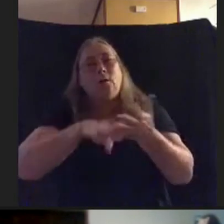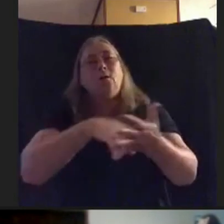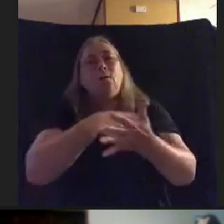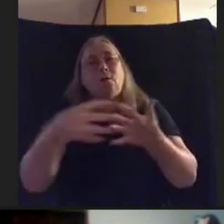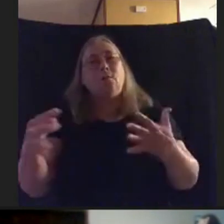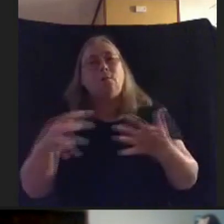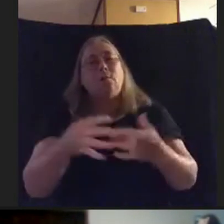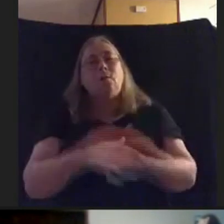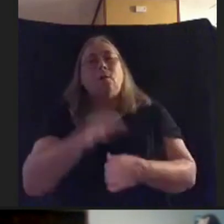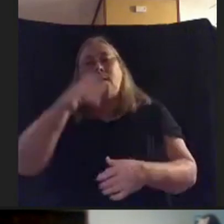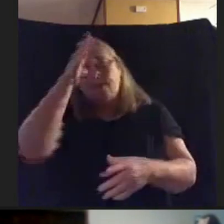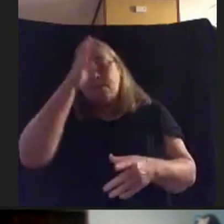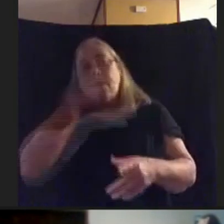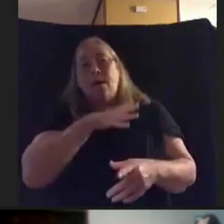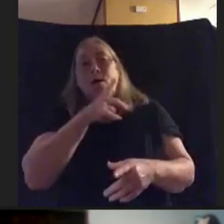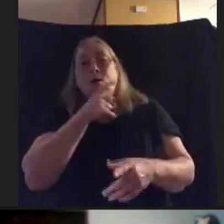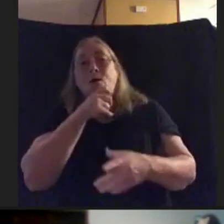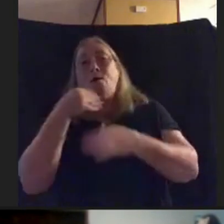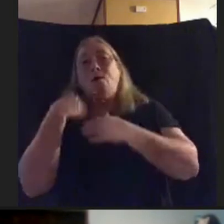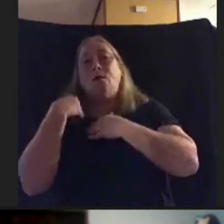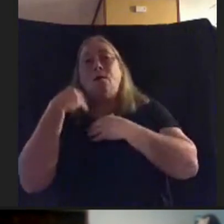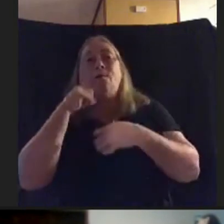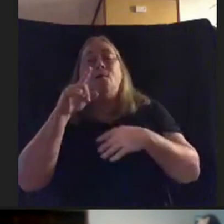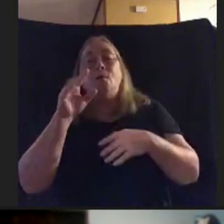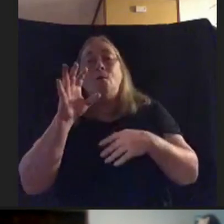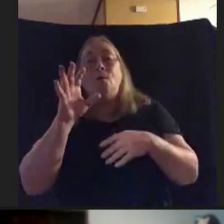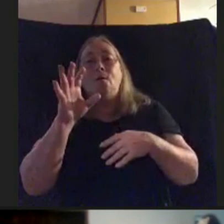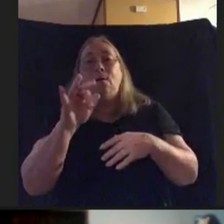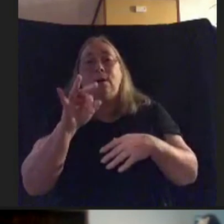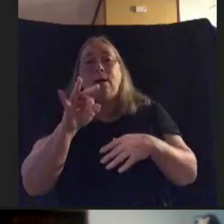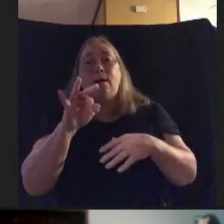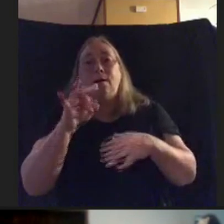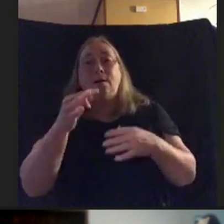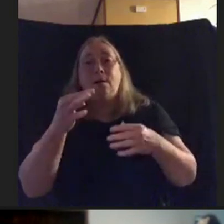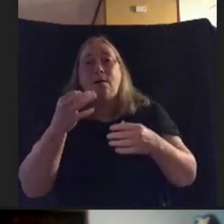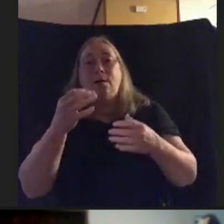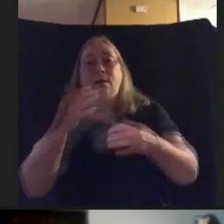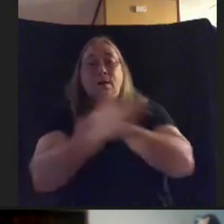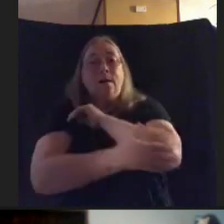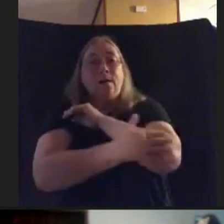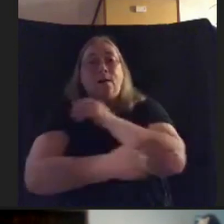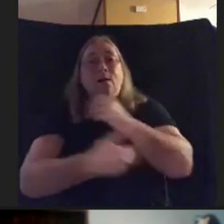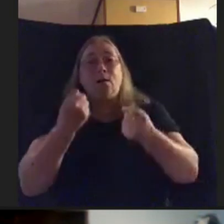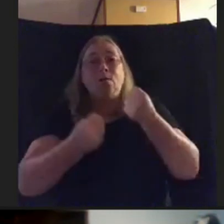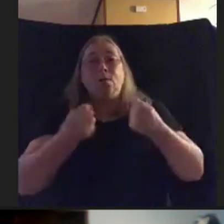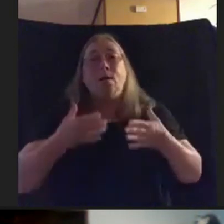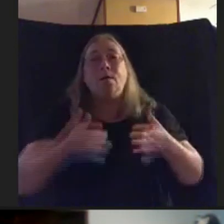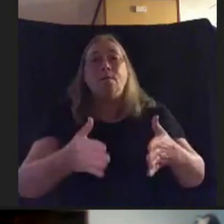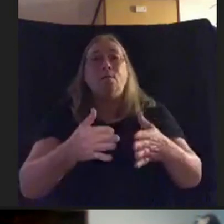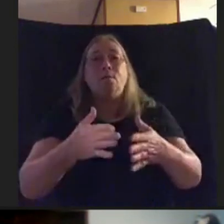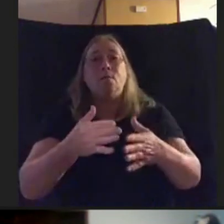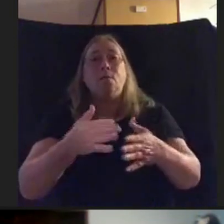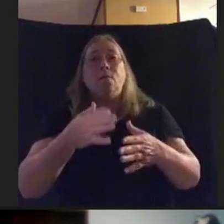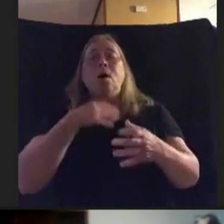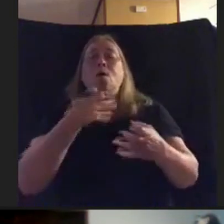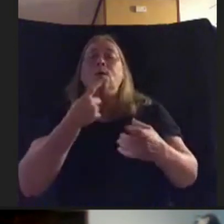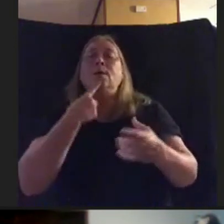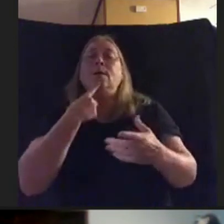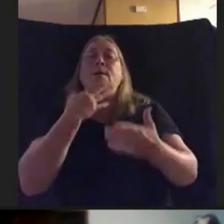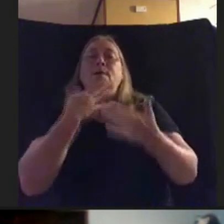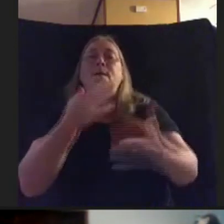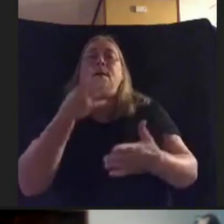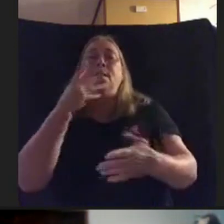who's responsible for our 19 county health department drive-through sites, do you have anything? I just want to say thanks to the media